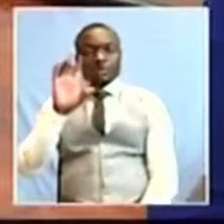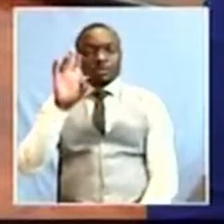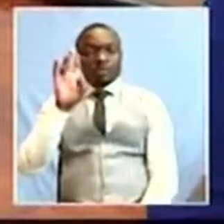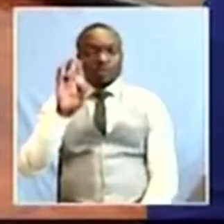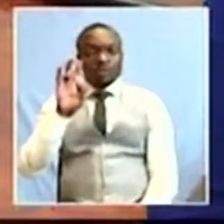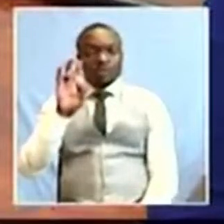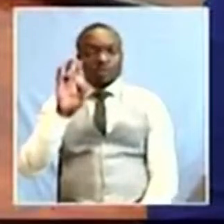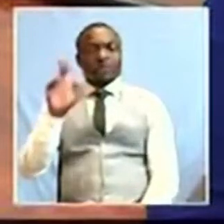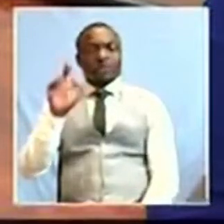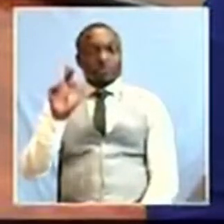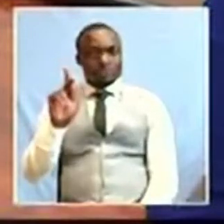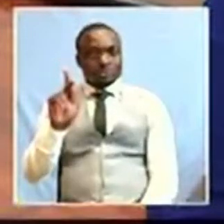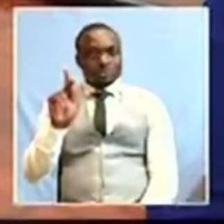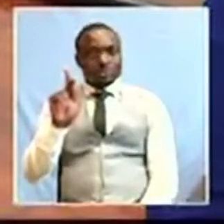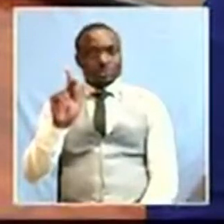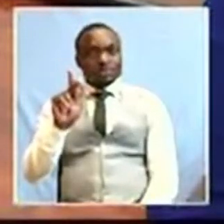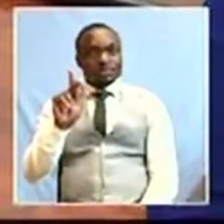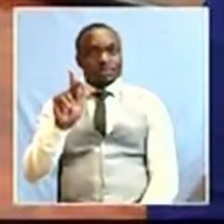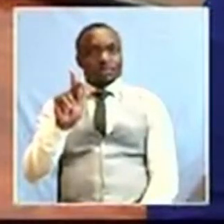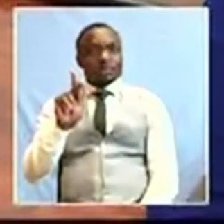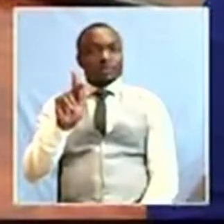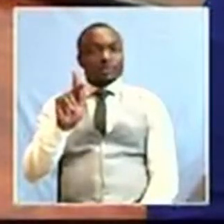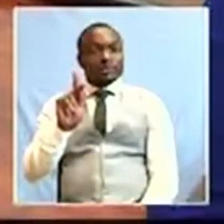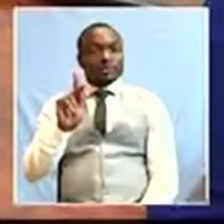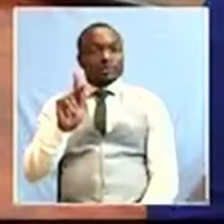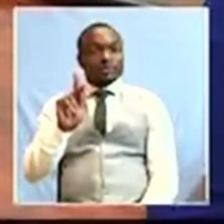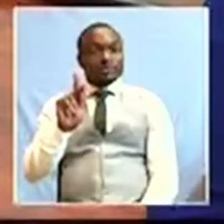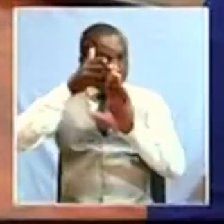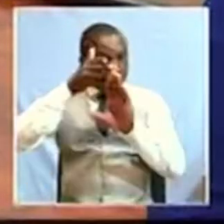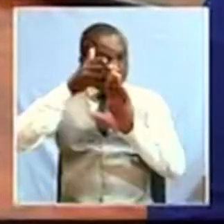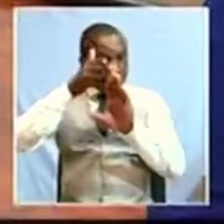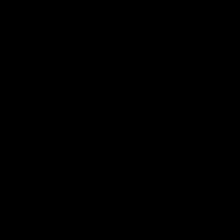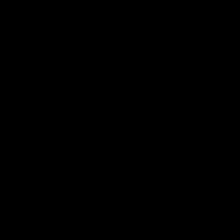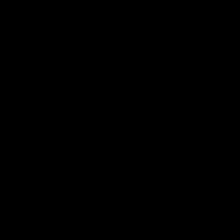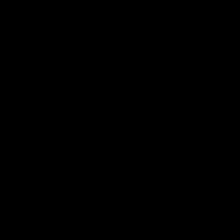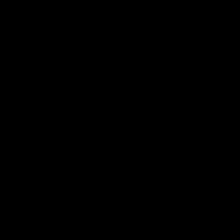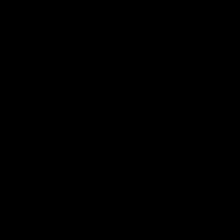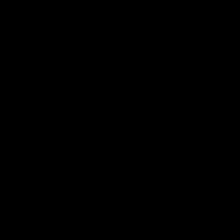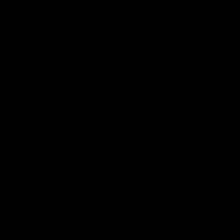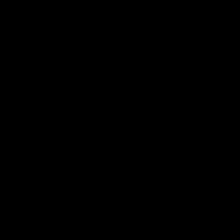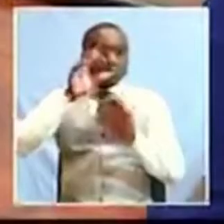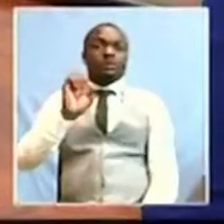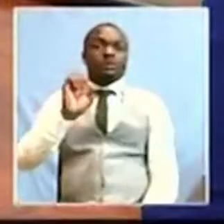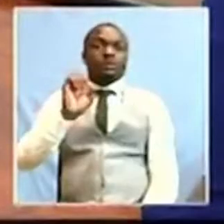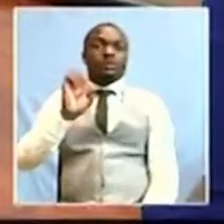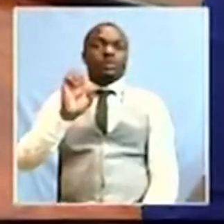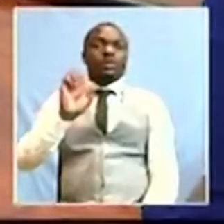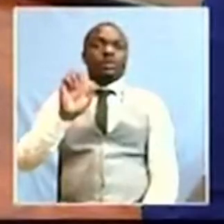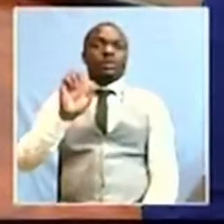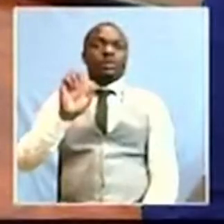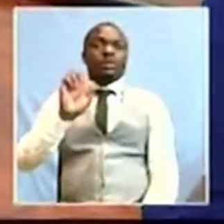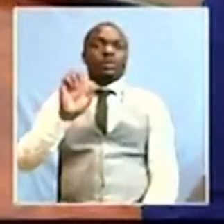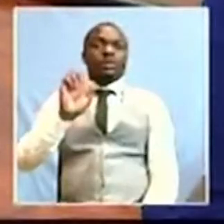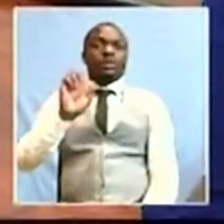2,862,377 kwacha meant for Chisekes market due to that the project